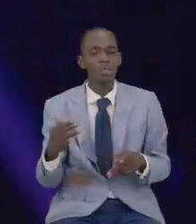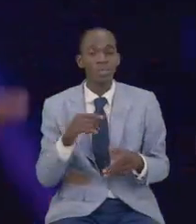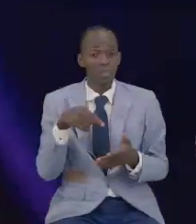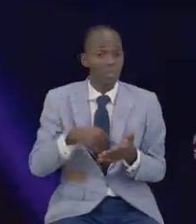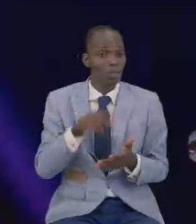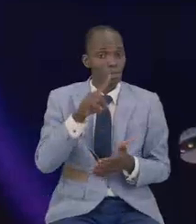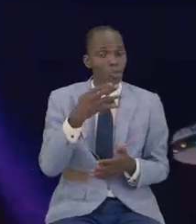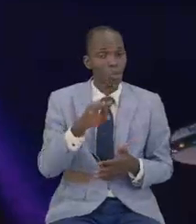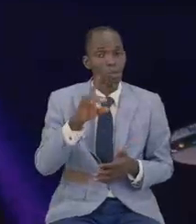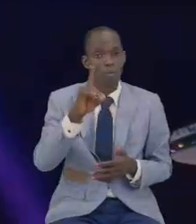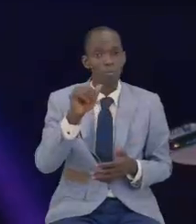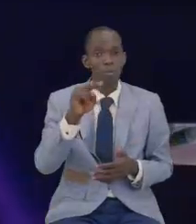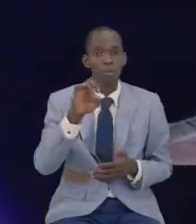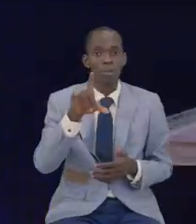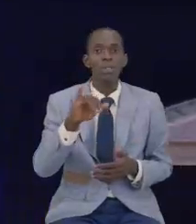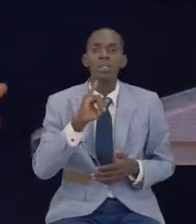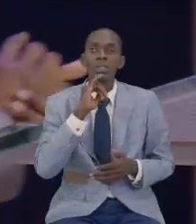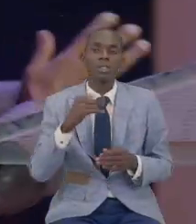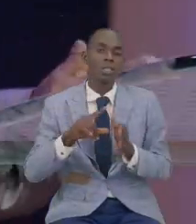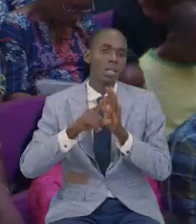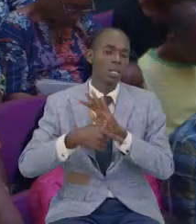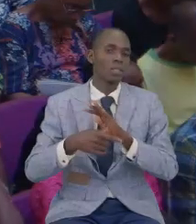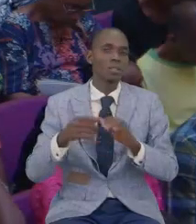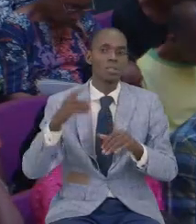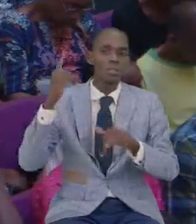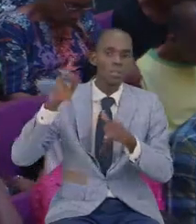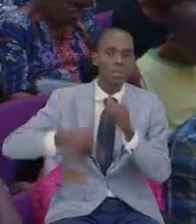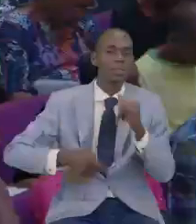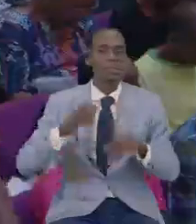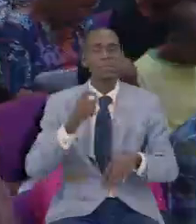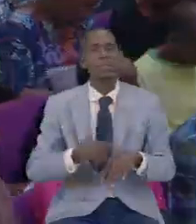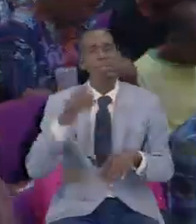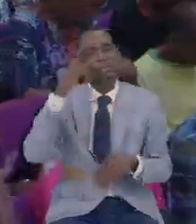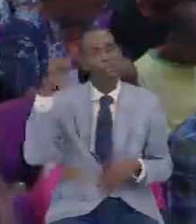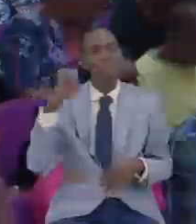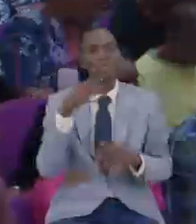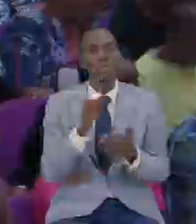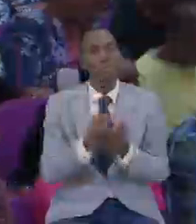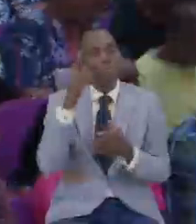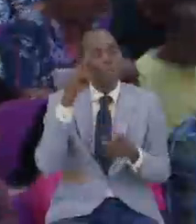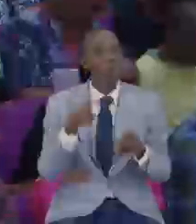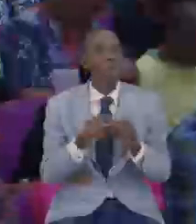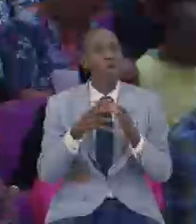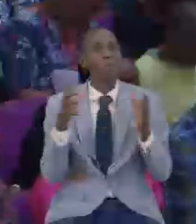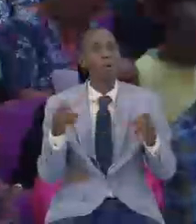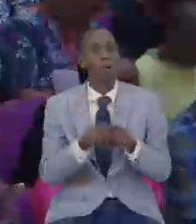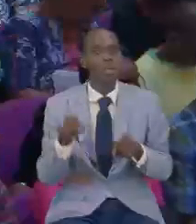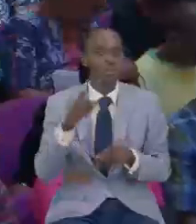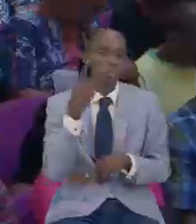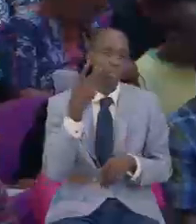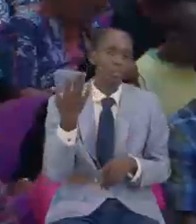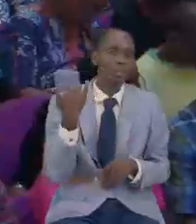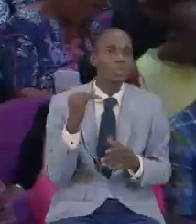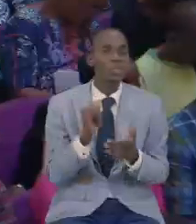eschatology. Look at verse 45. In verse 45, it says, for as much as thou sawest